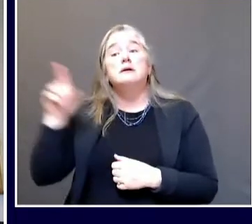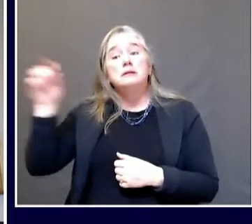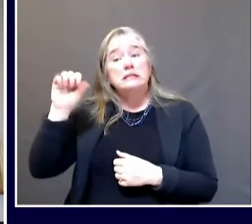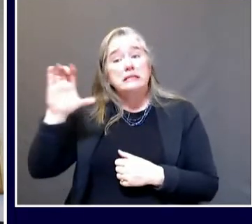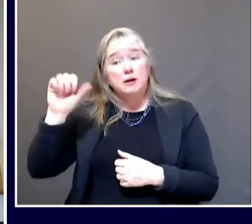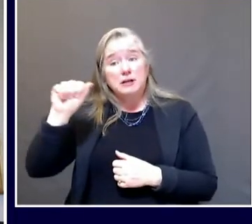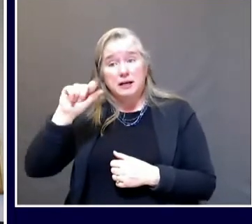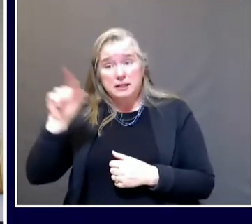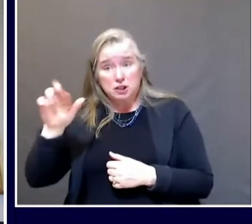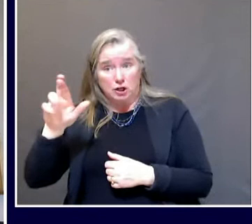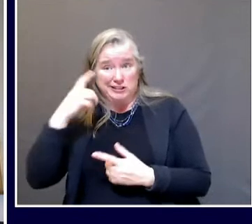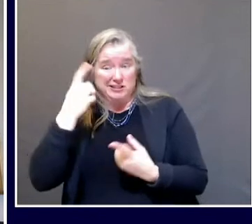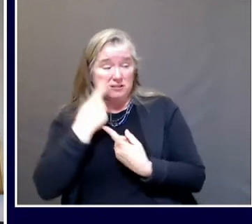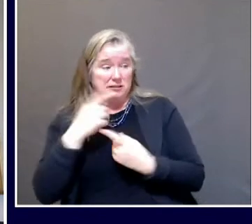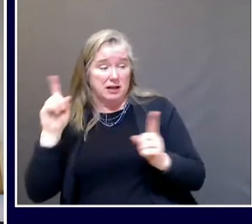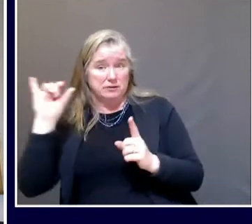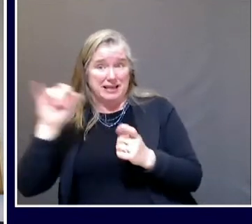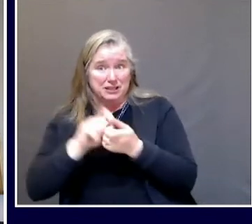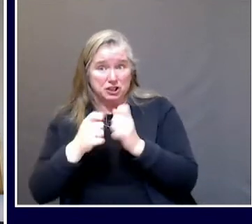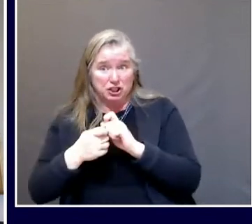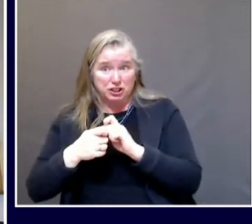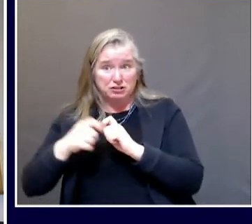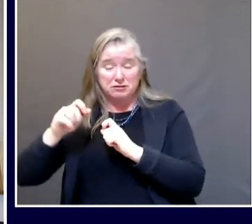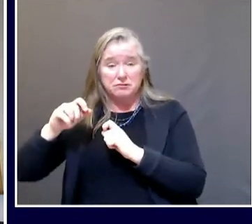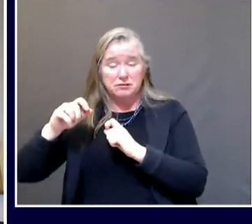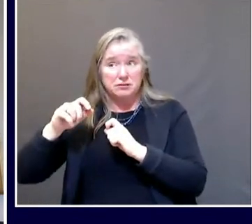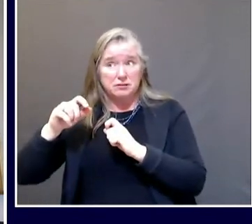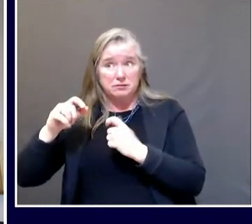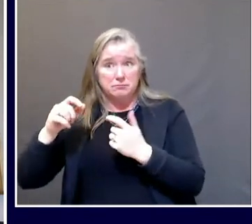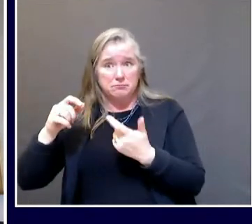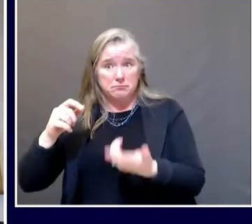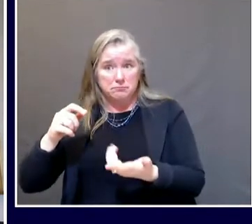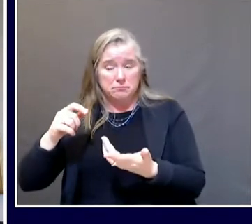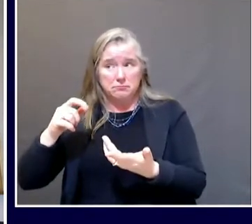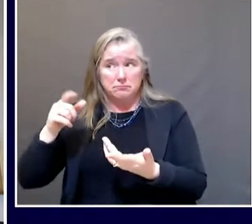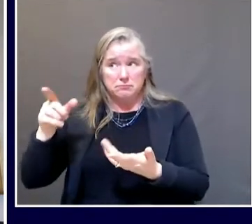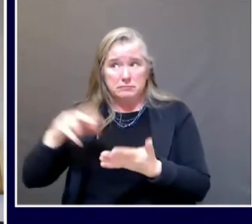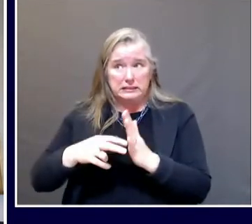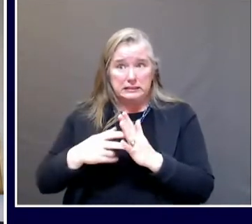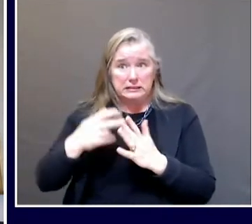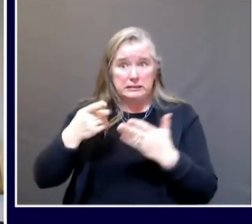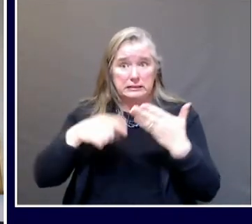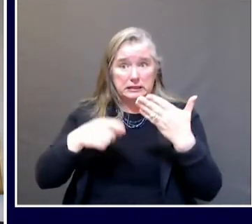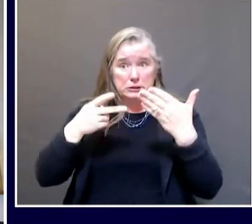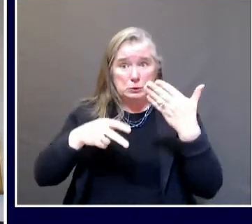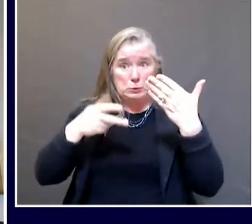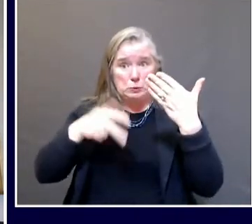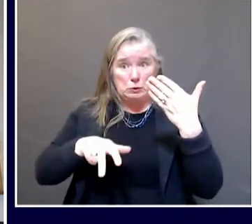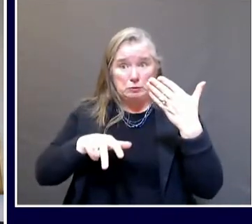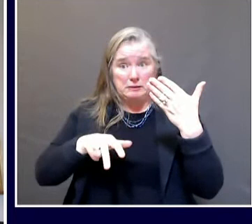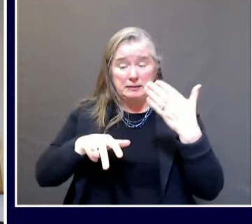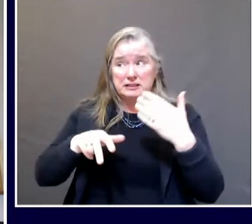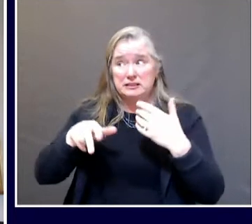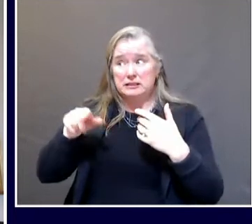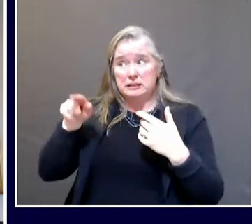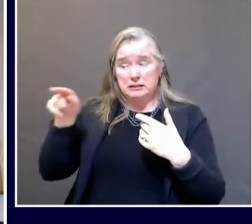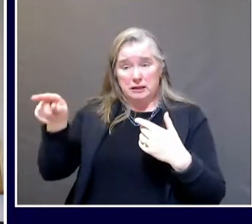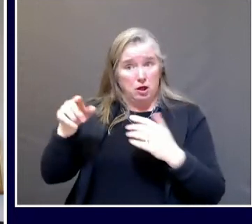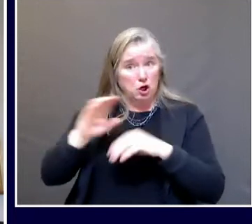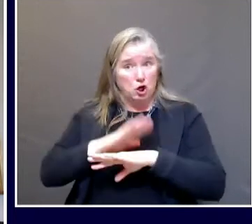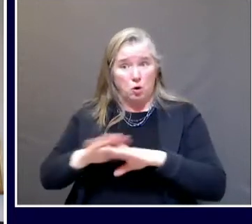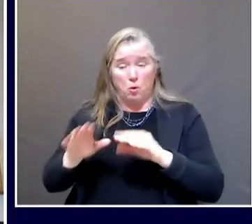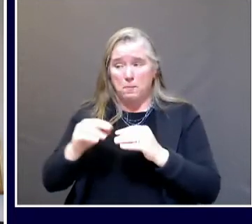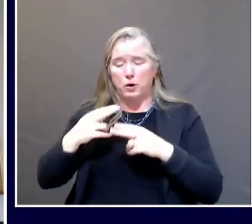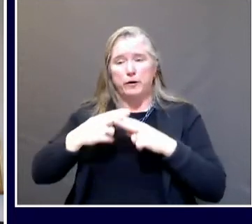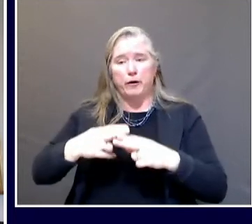announced, whether the doses that come into Maine in the future will no longer be demarcated as first